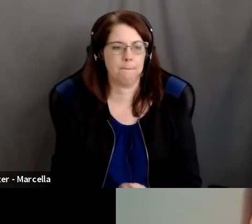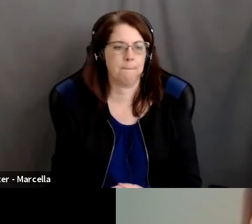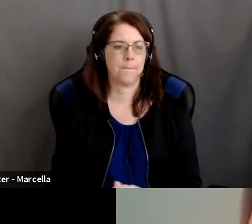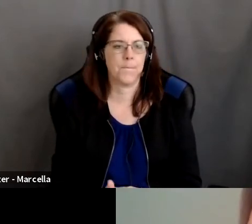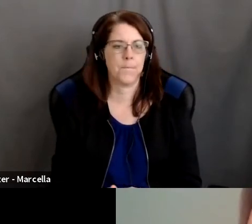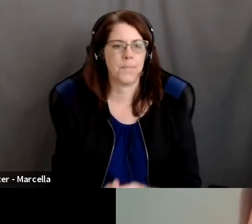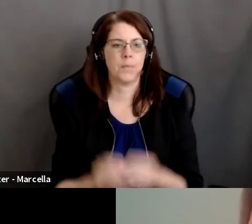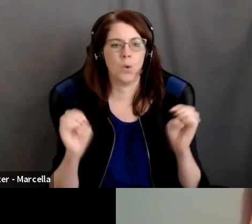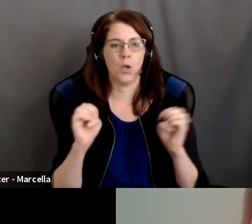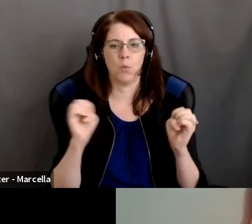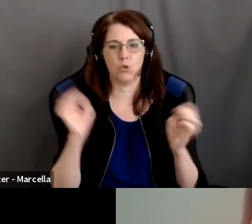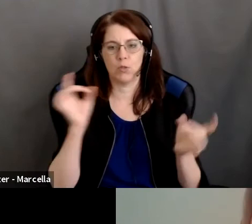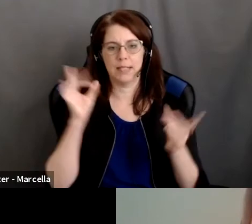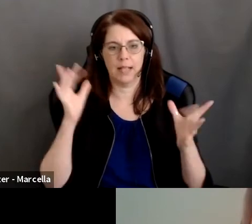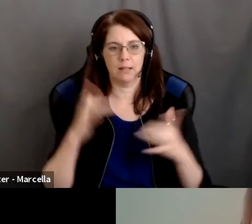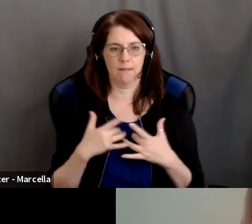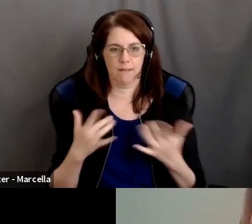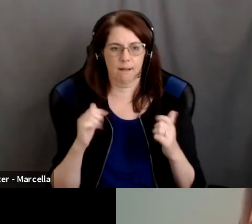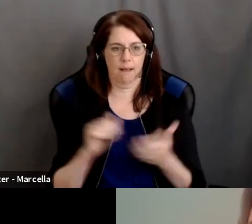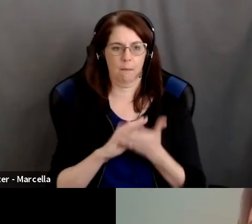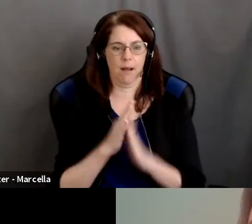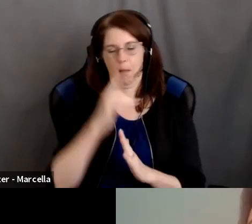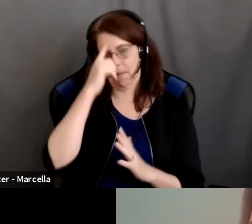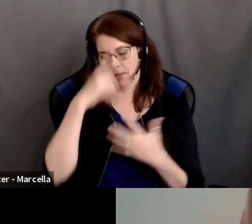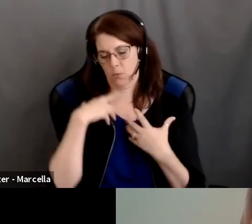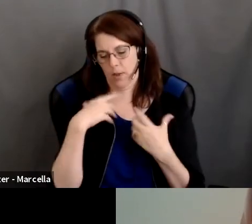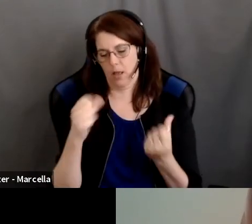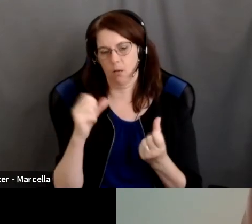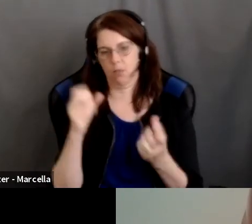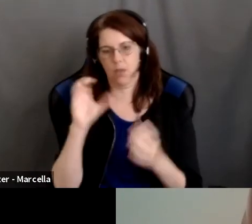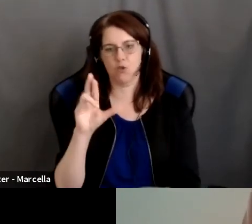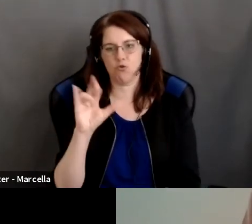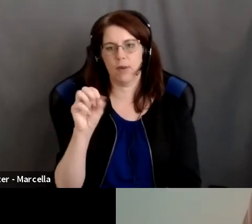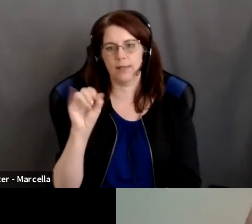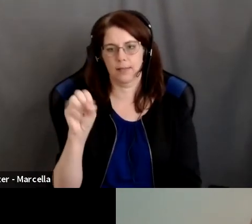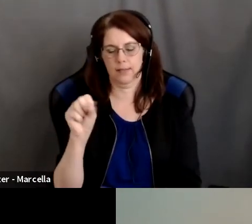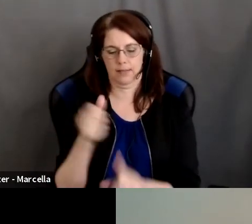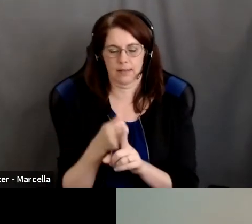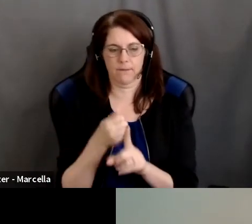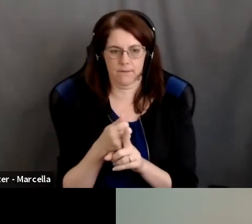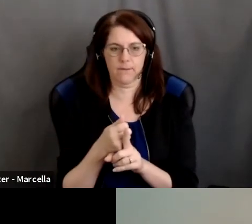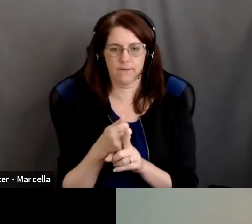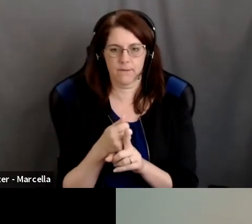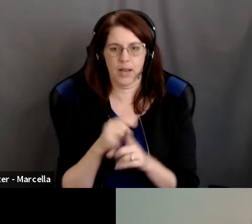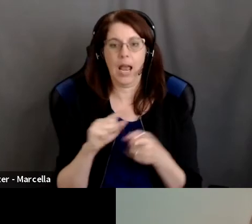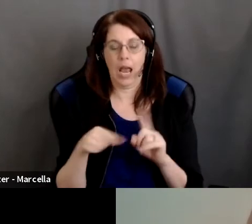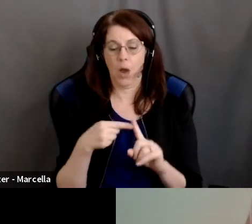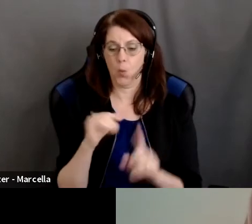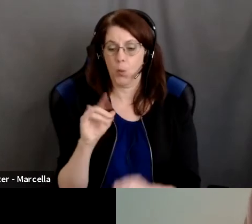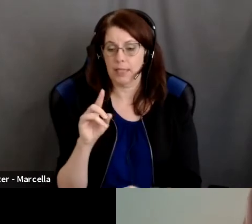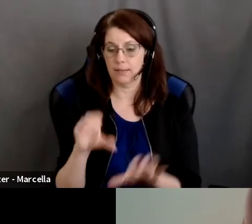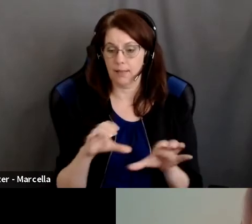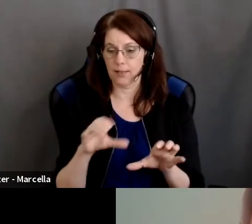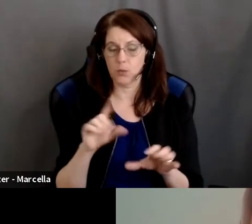So the emergency or disaster event can become a mental health crisis in and of itself. And when it does, we need new ways